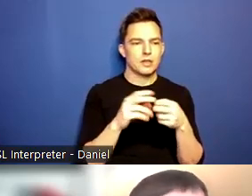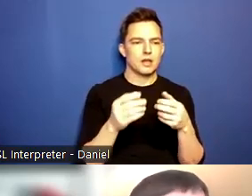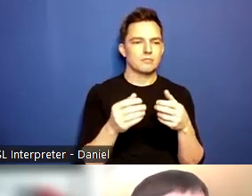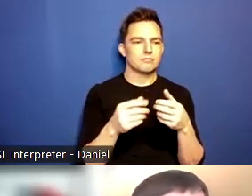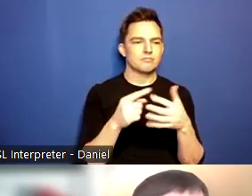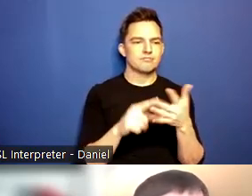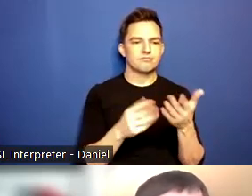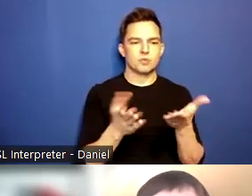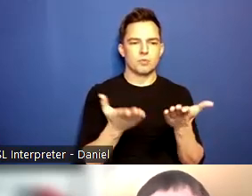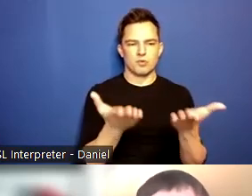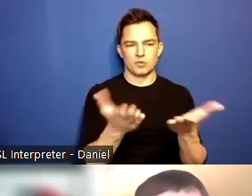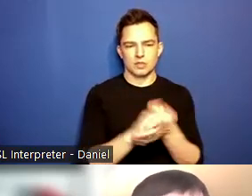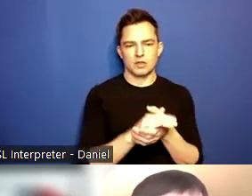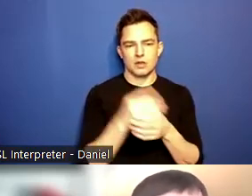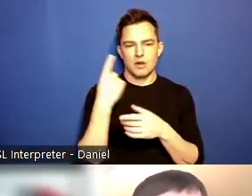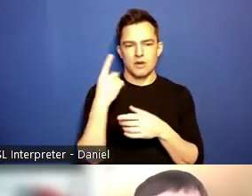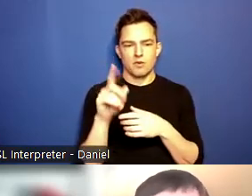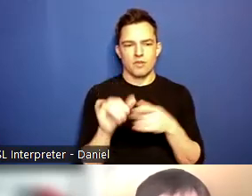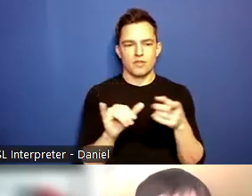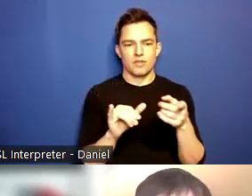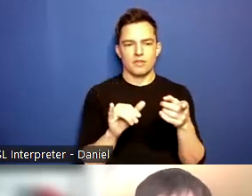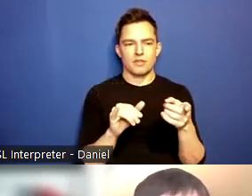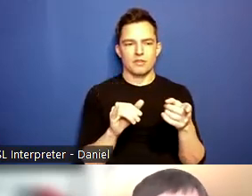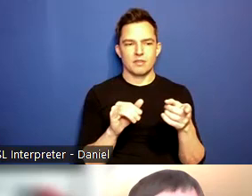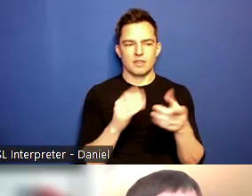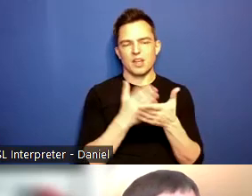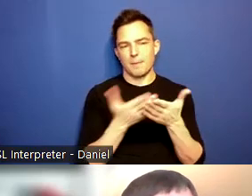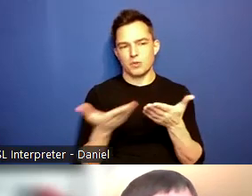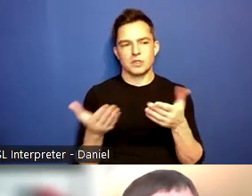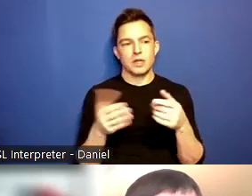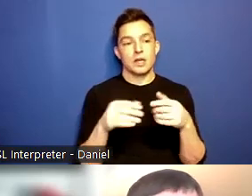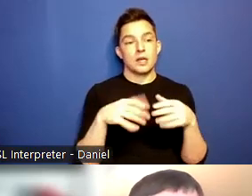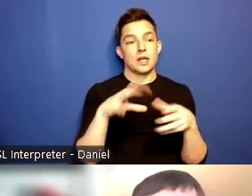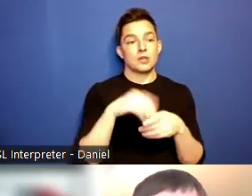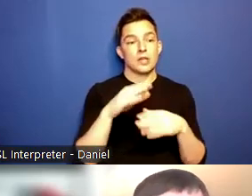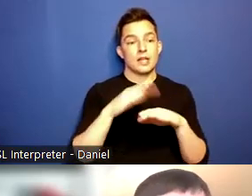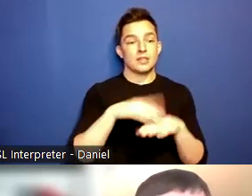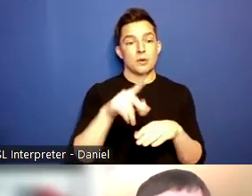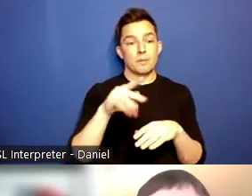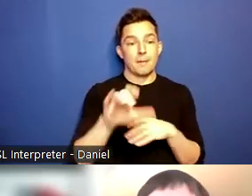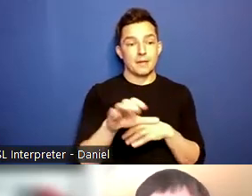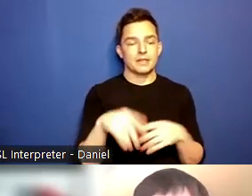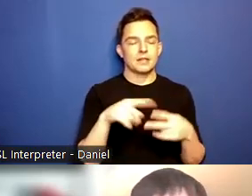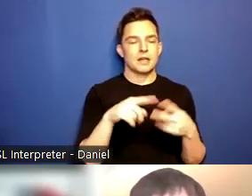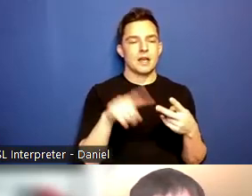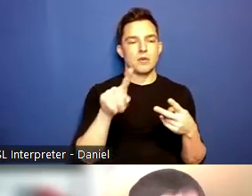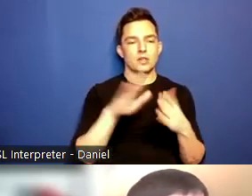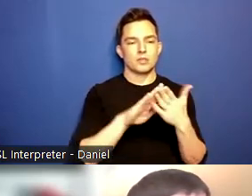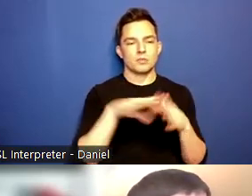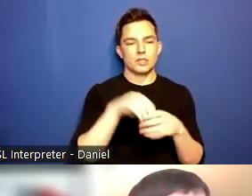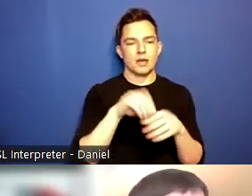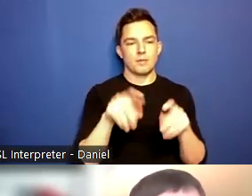Per the guidelines, make sure that you include at least one public performance and at least one community engagement opportunity